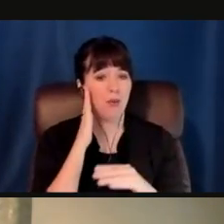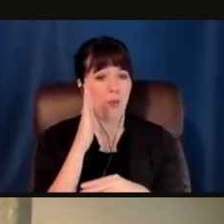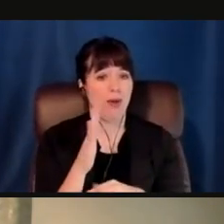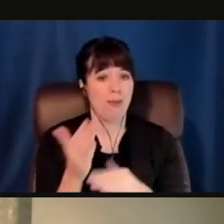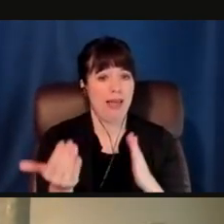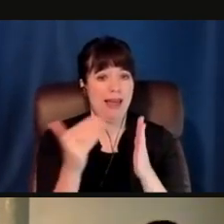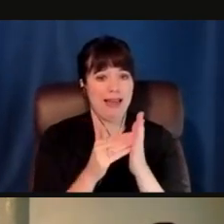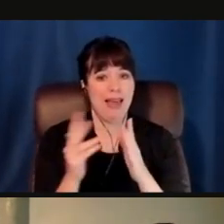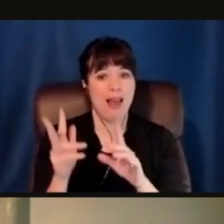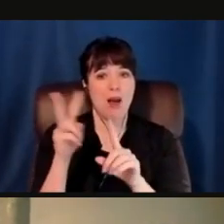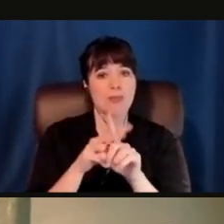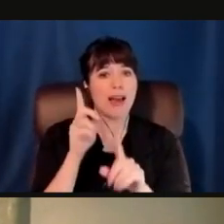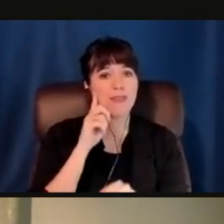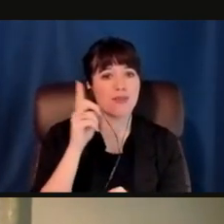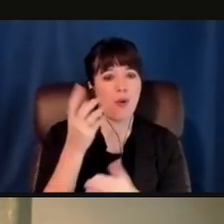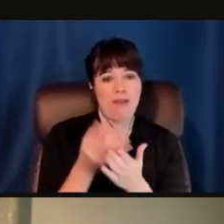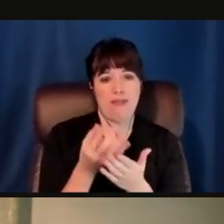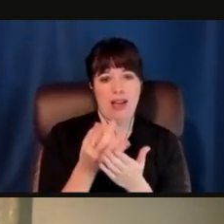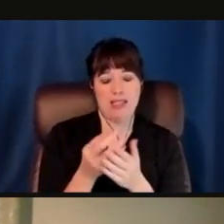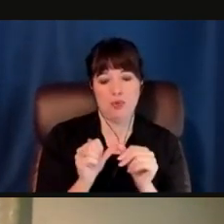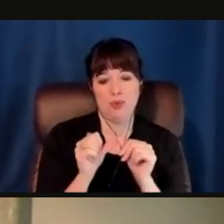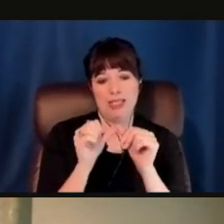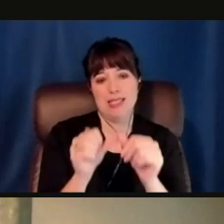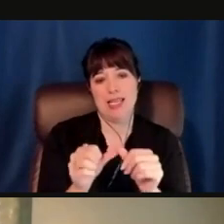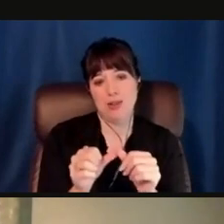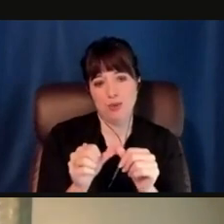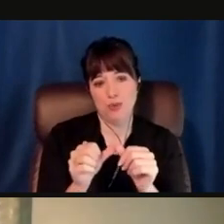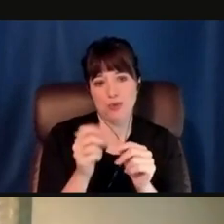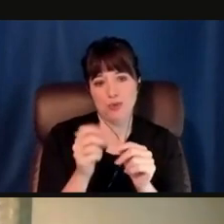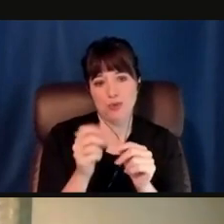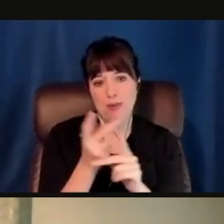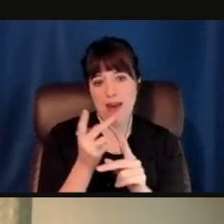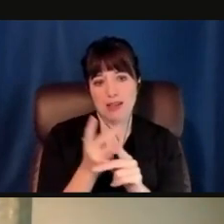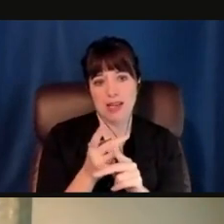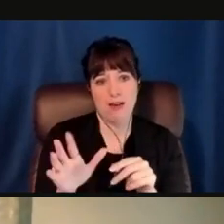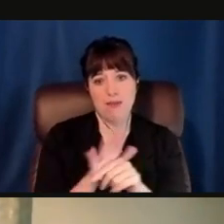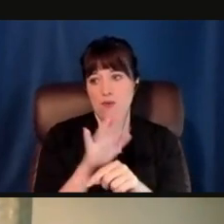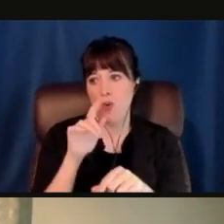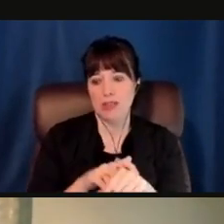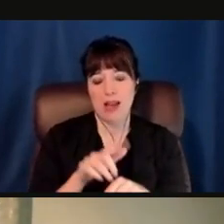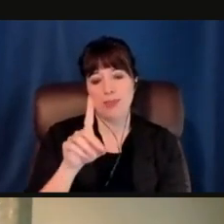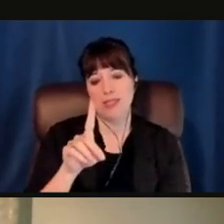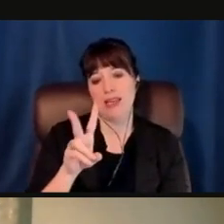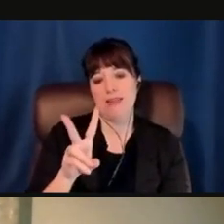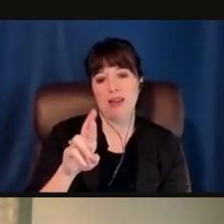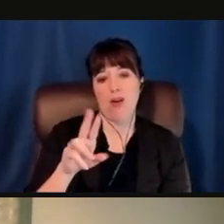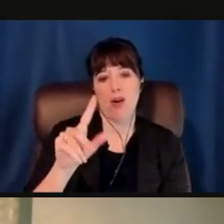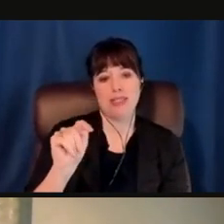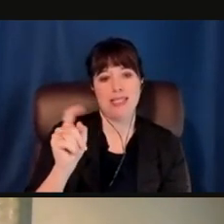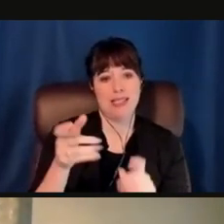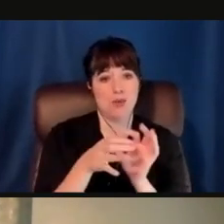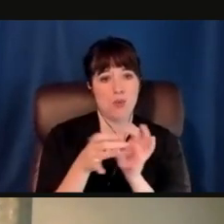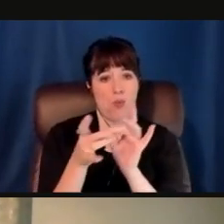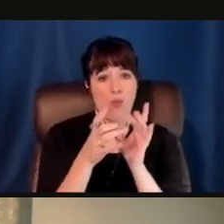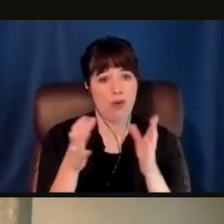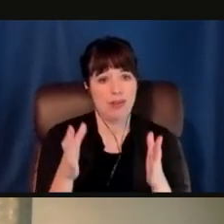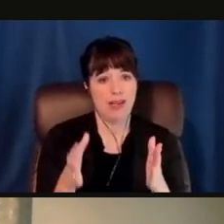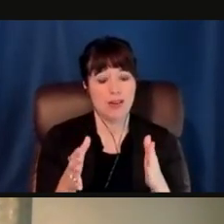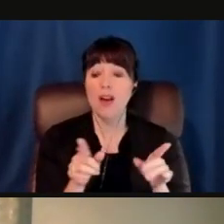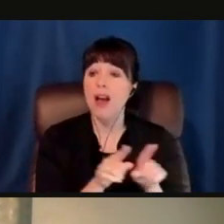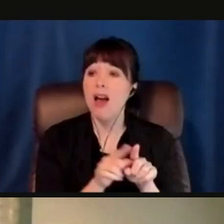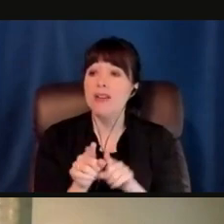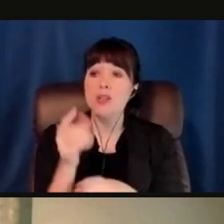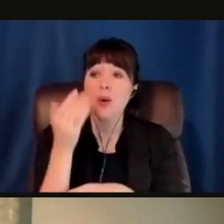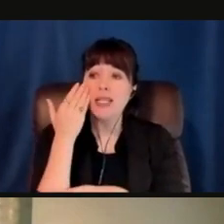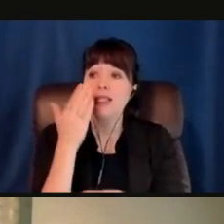again, applying for funding to continue to maintain a full-time DVRT coordinator. I also didn't know